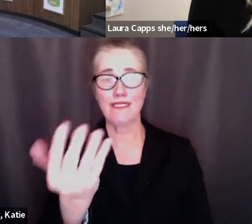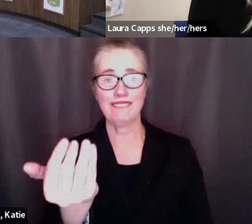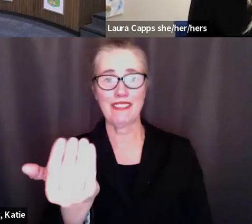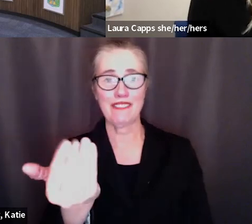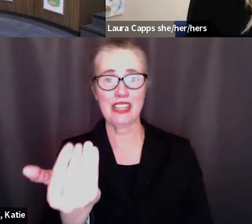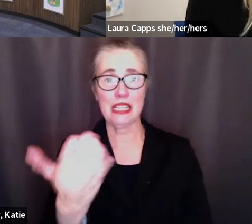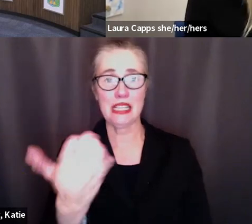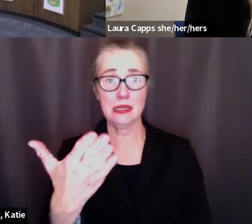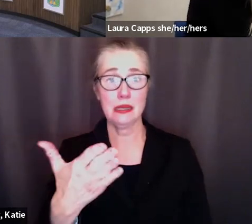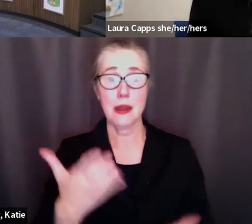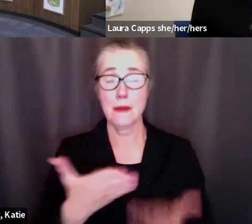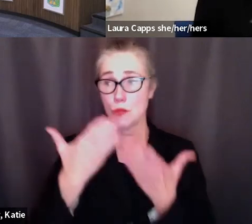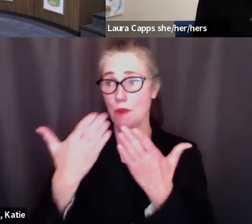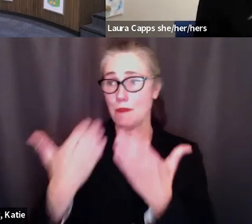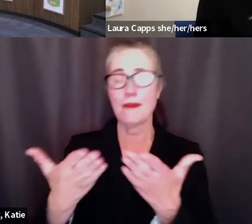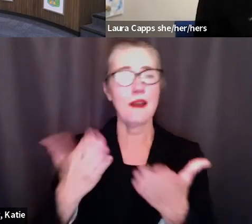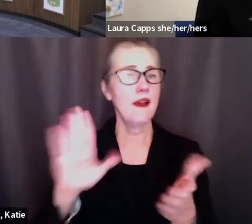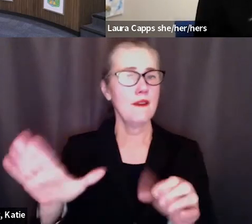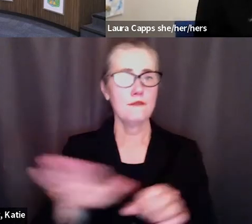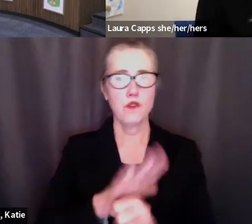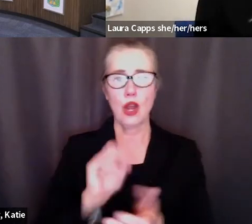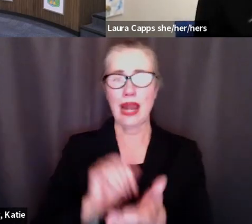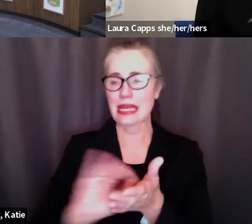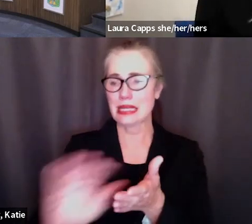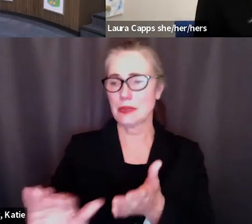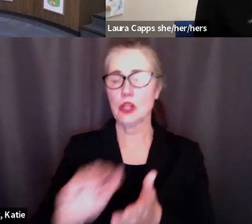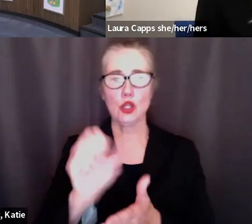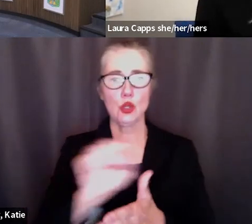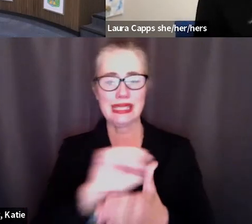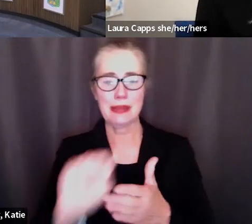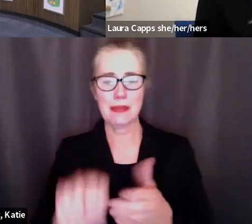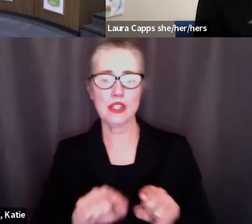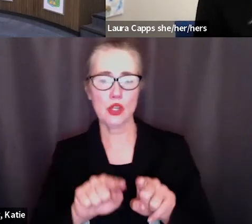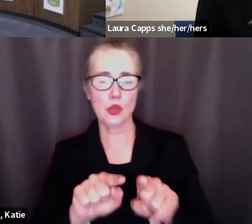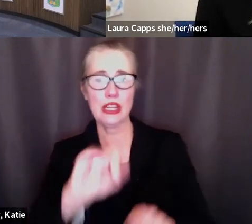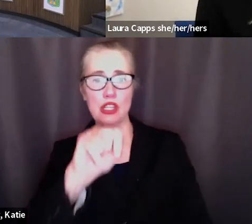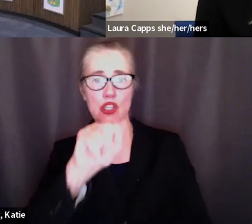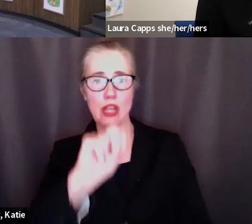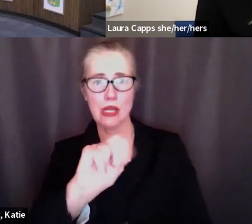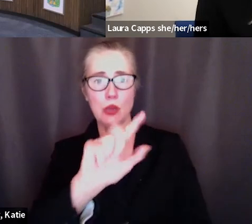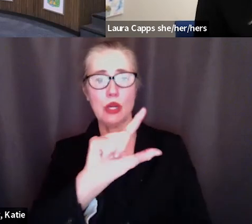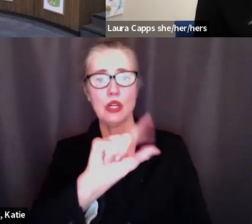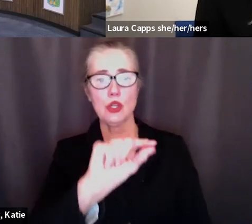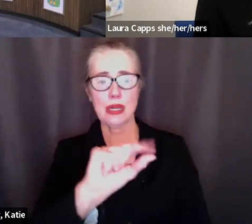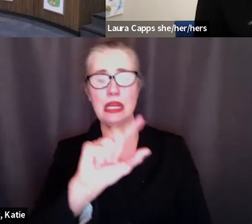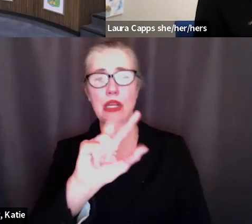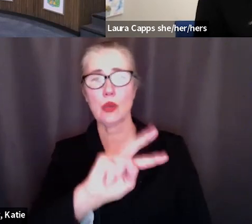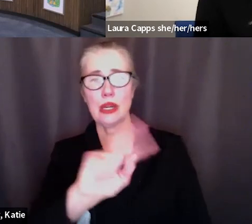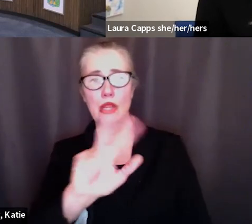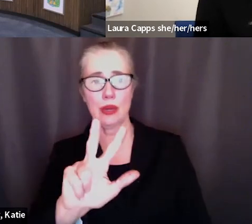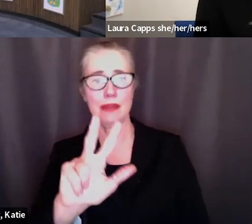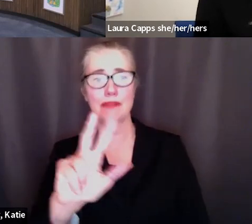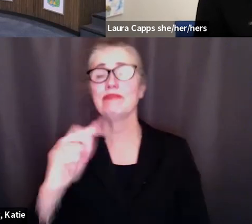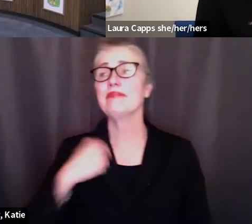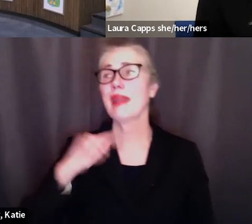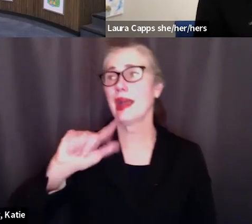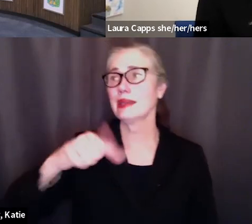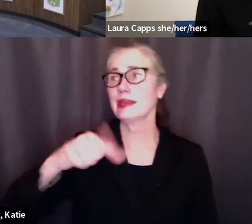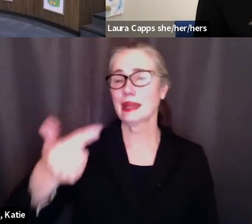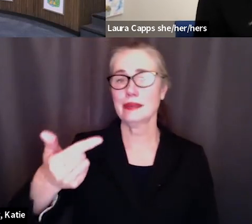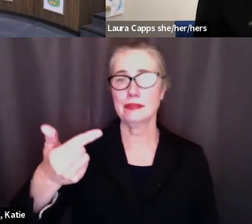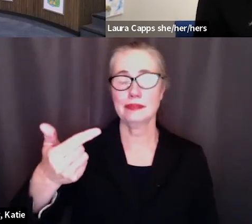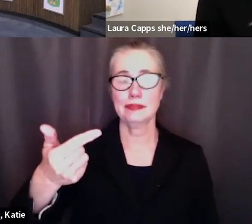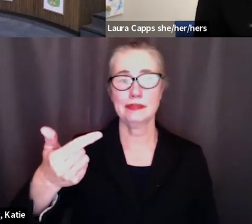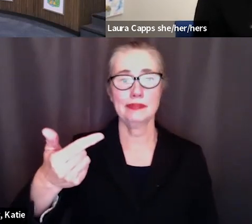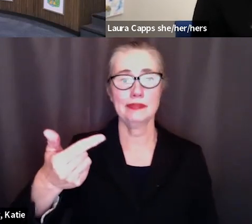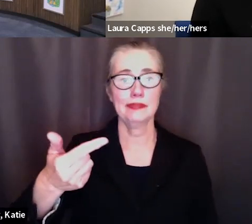move approval full exp expulsion two semesters which end january 2023 second hey um all